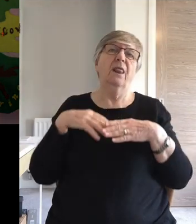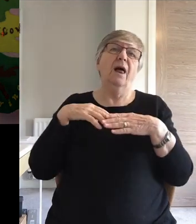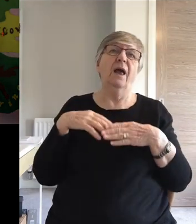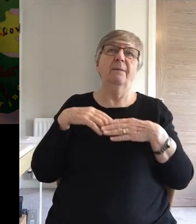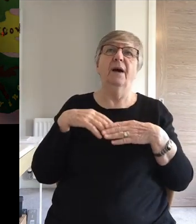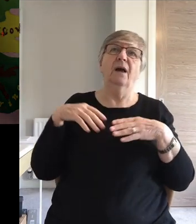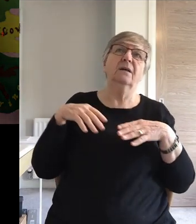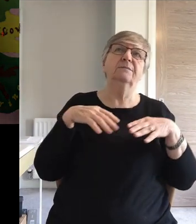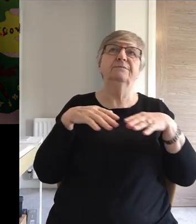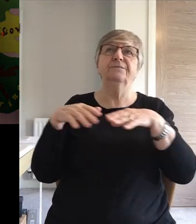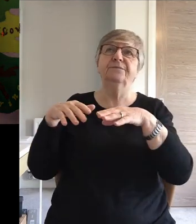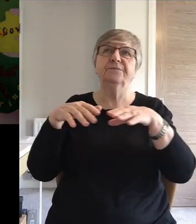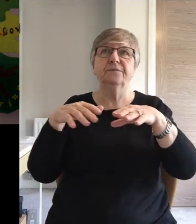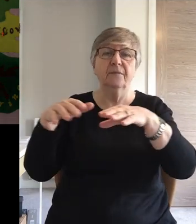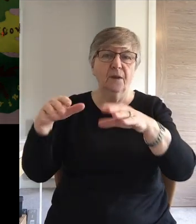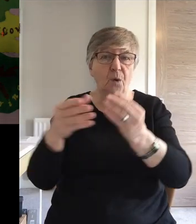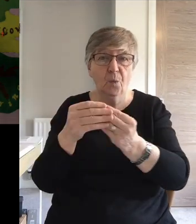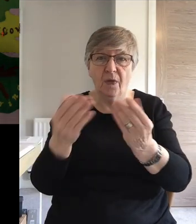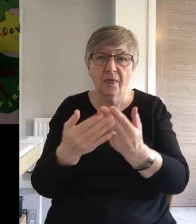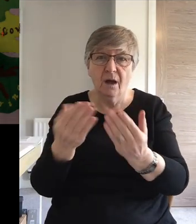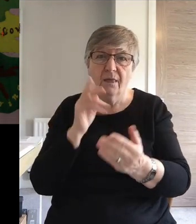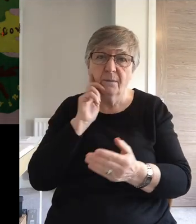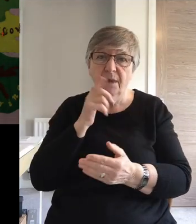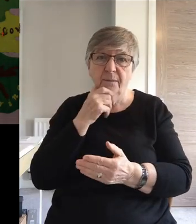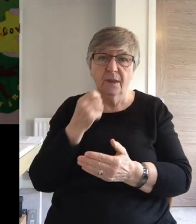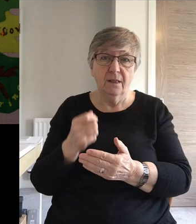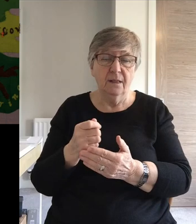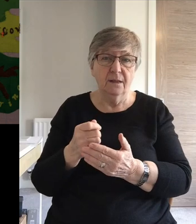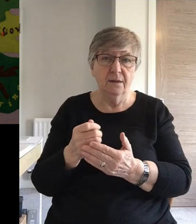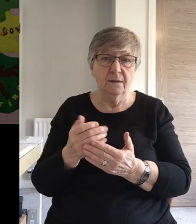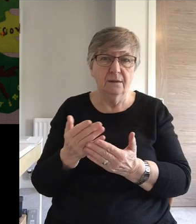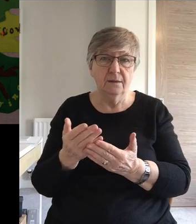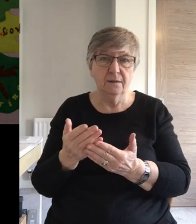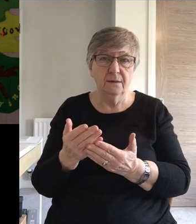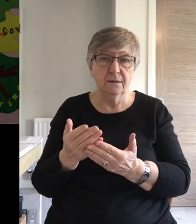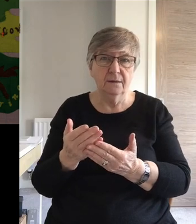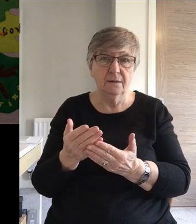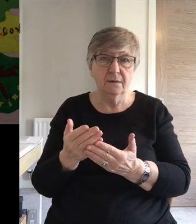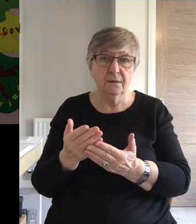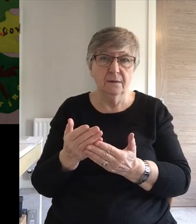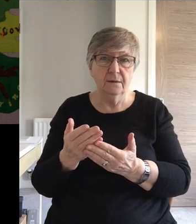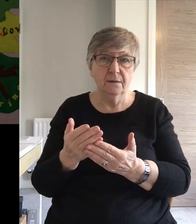lie back and go against the flow. You lie back and you go with the flow.